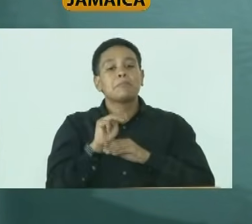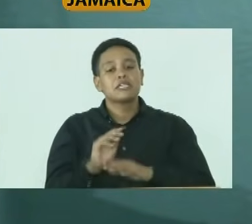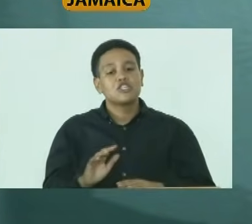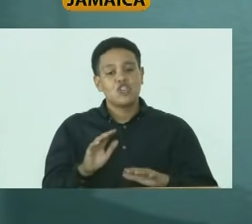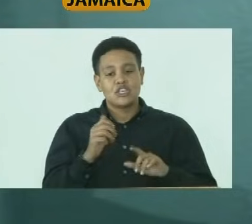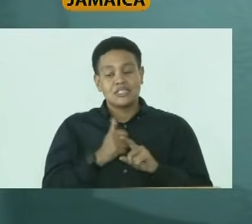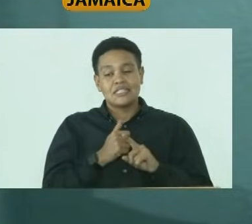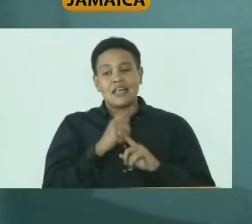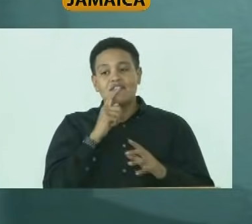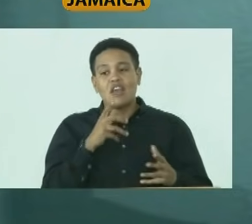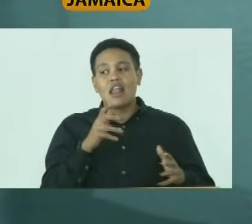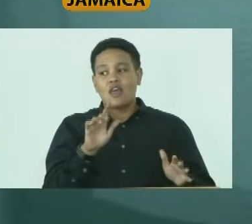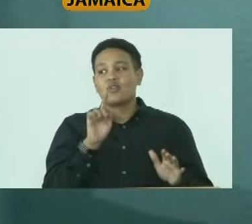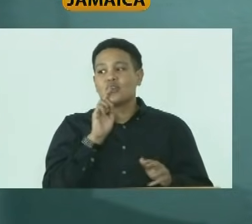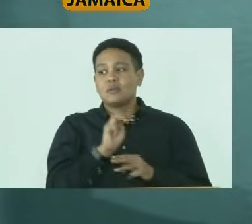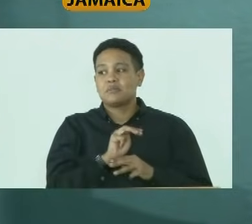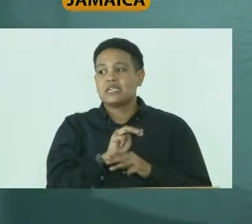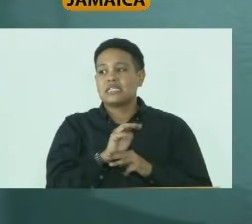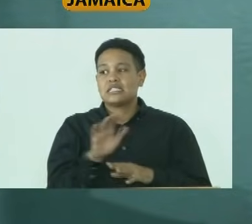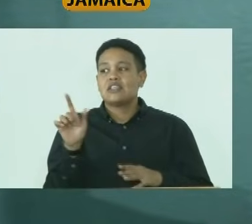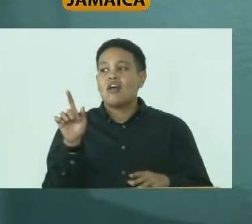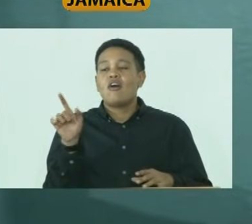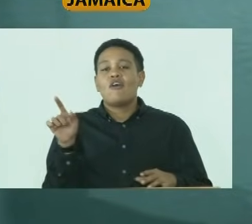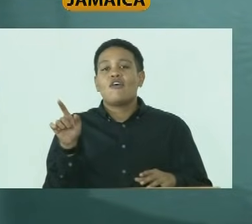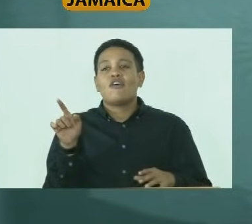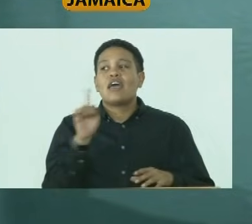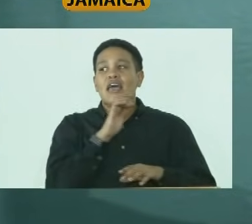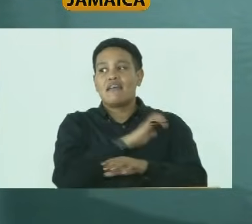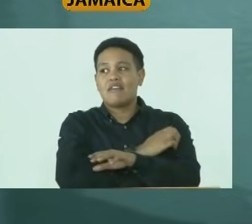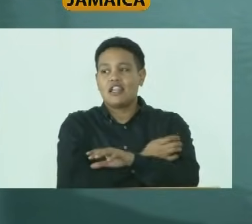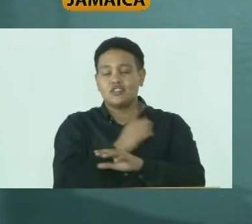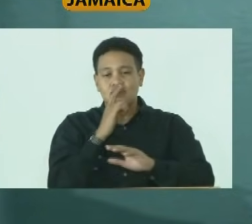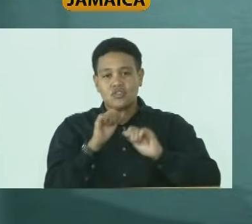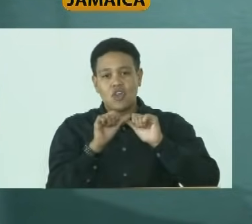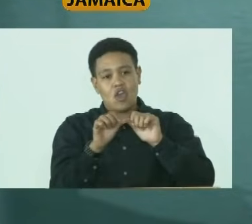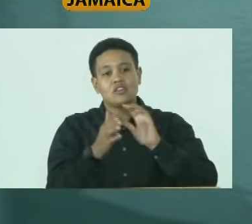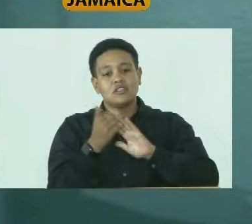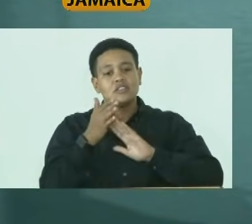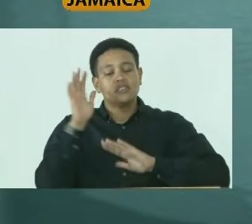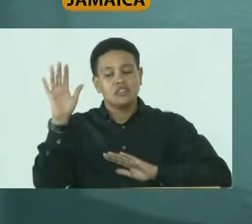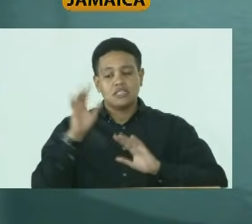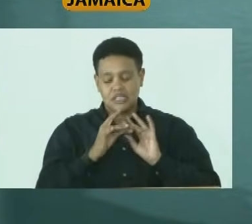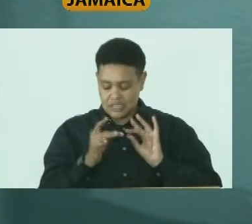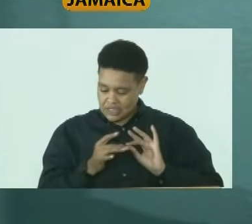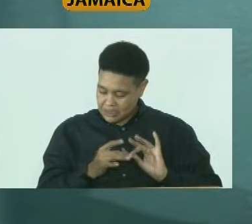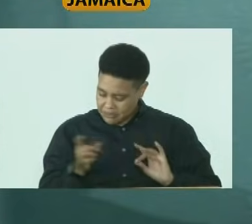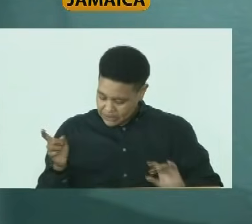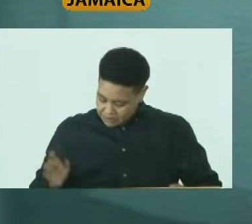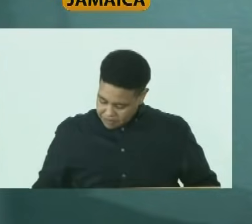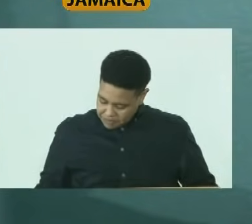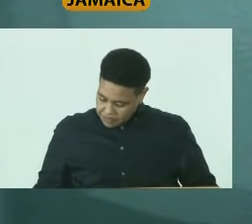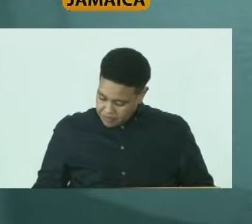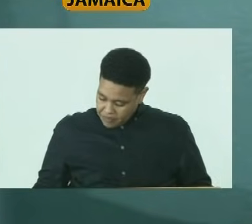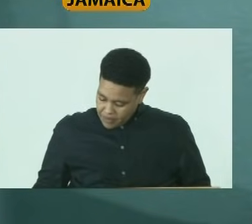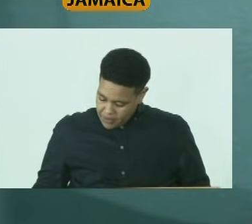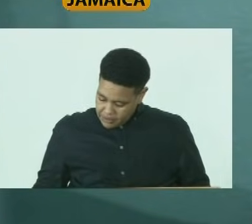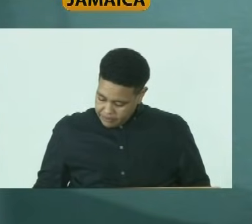and enable the Minister of Energy, Science and Technology to complete his